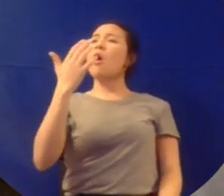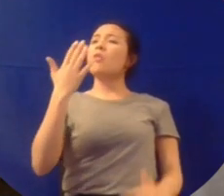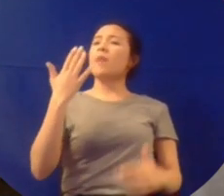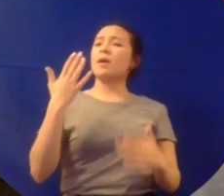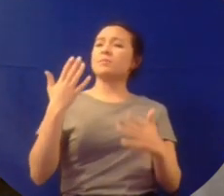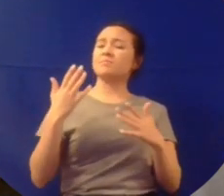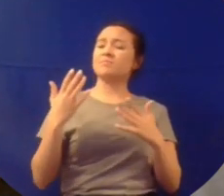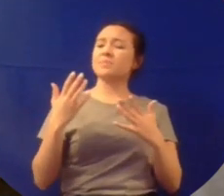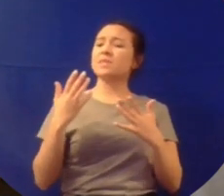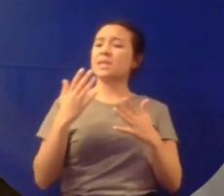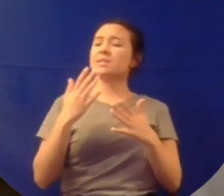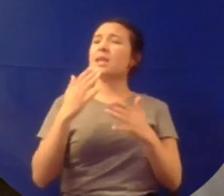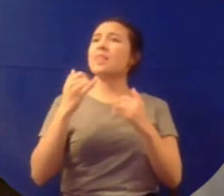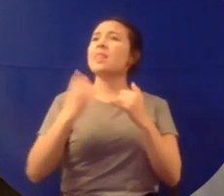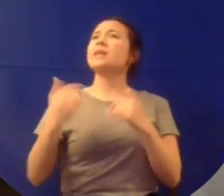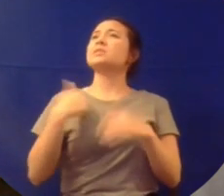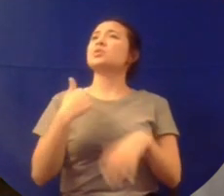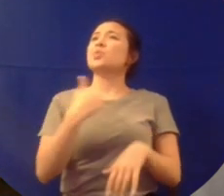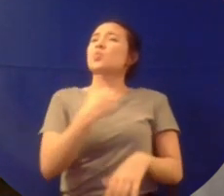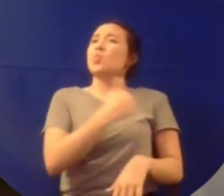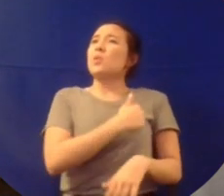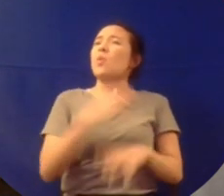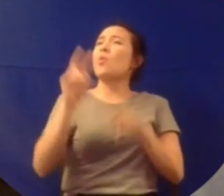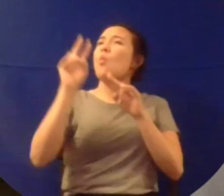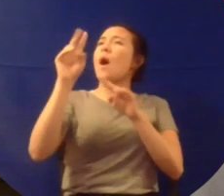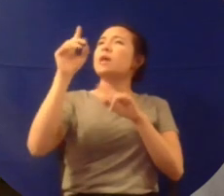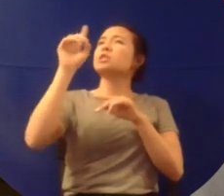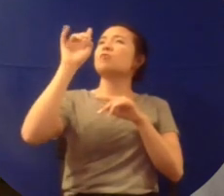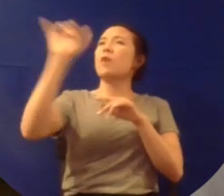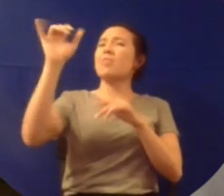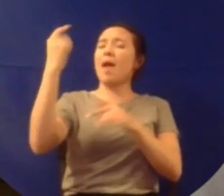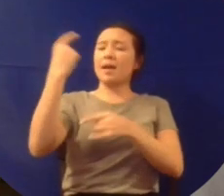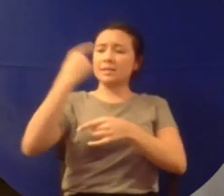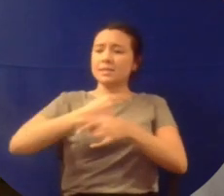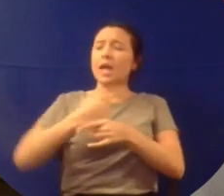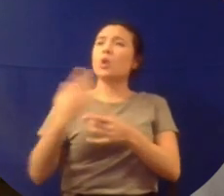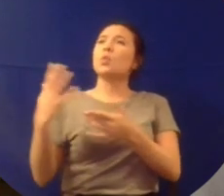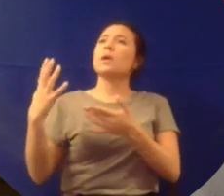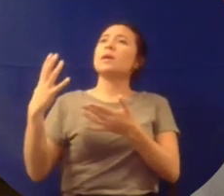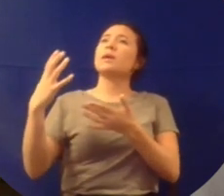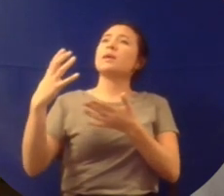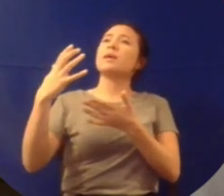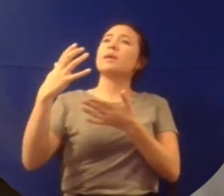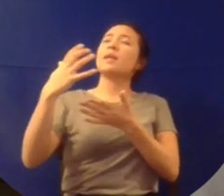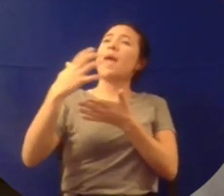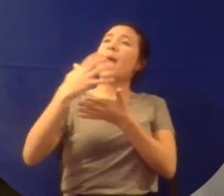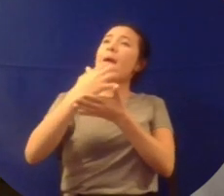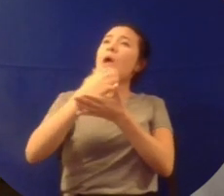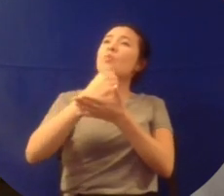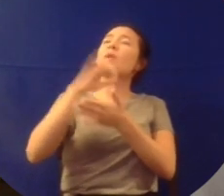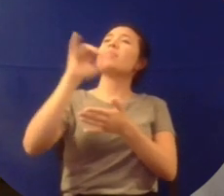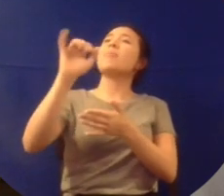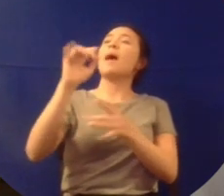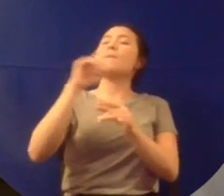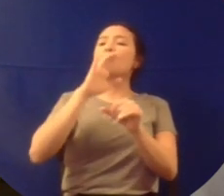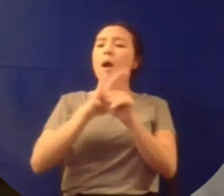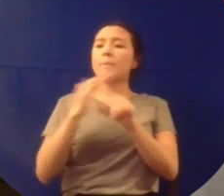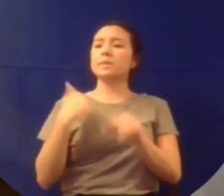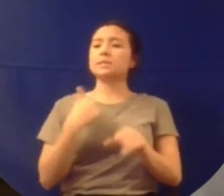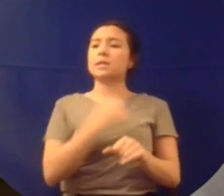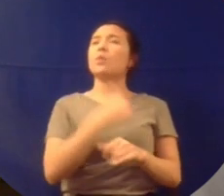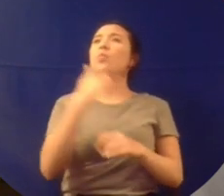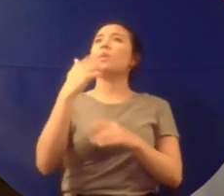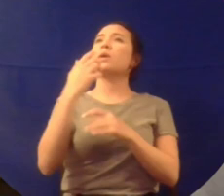majesty, and all is at last made manifest, we who watch for that day may inherit the great